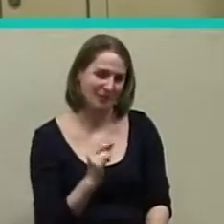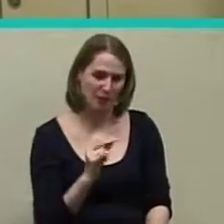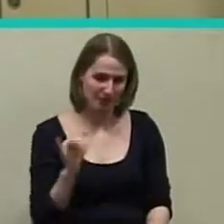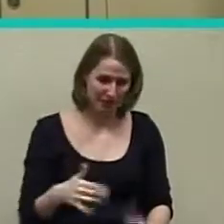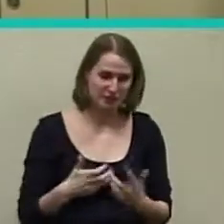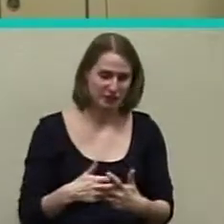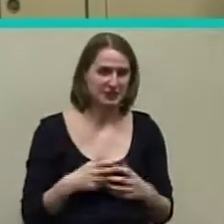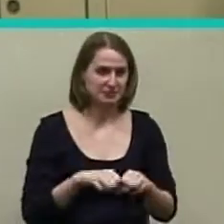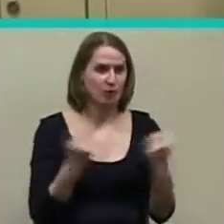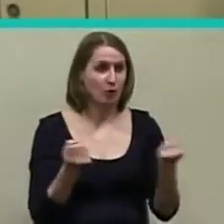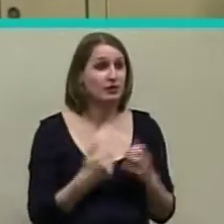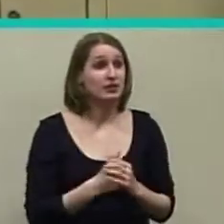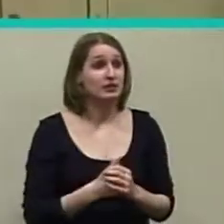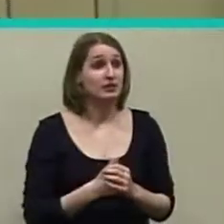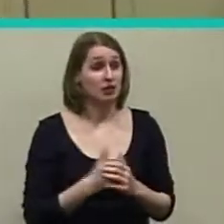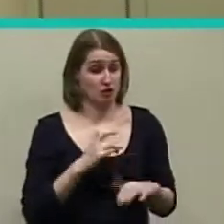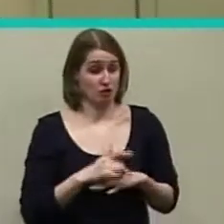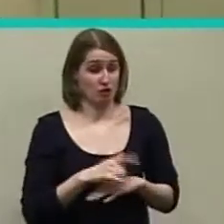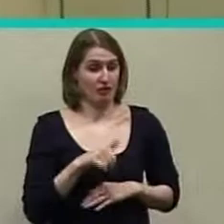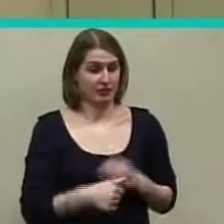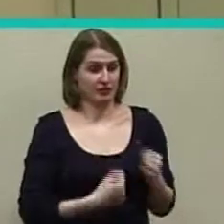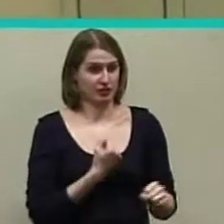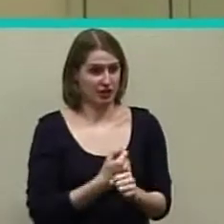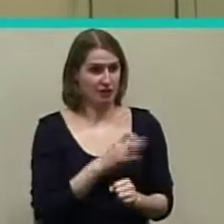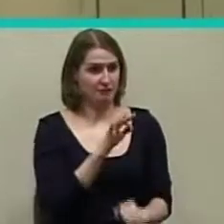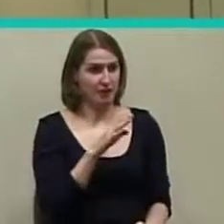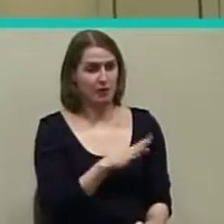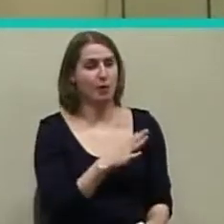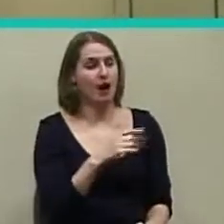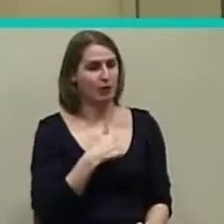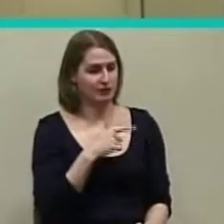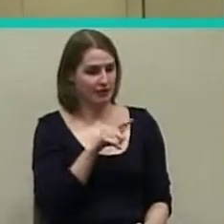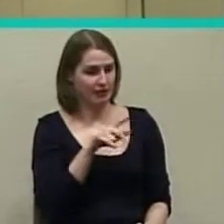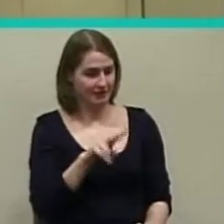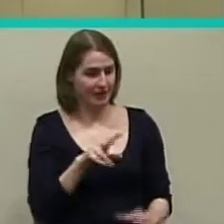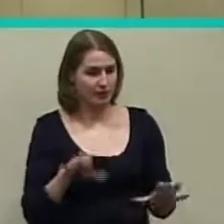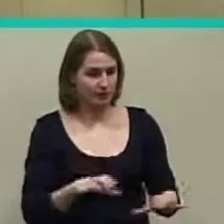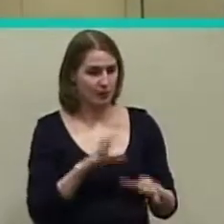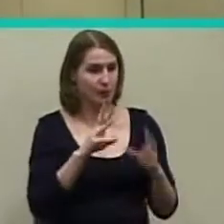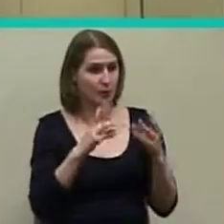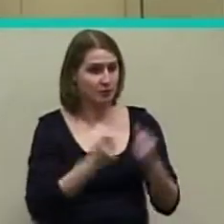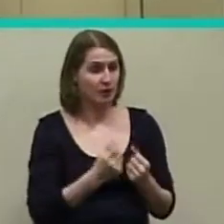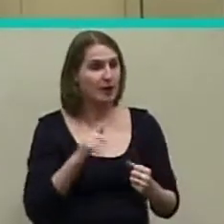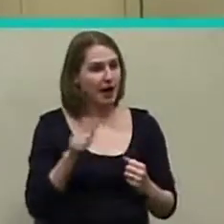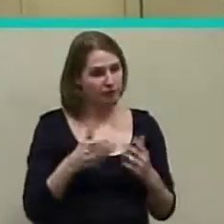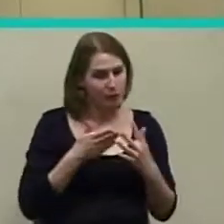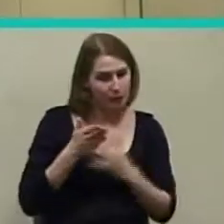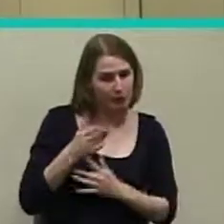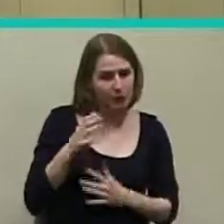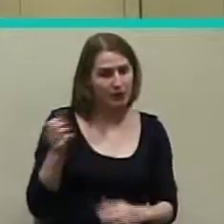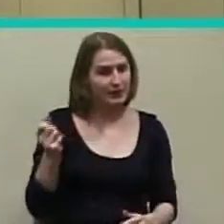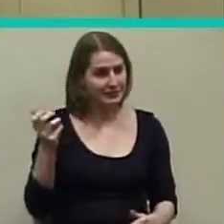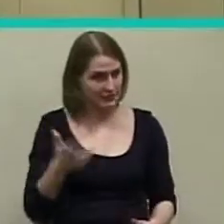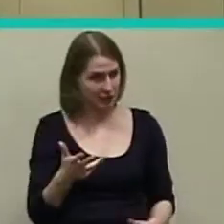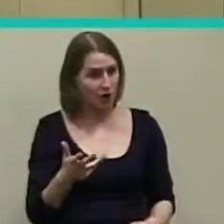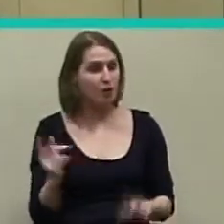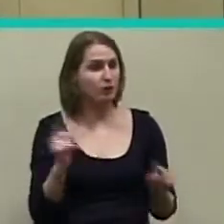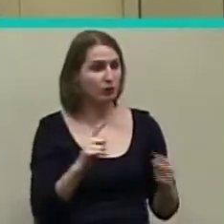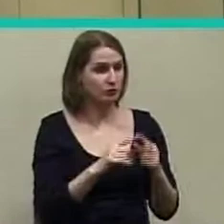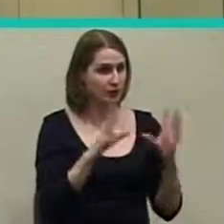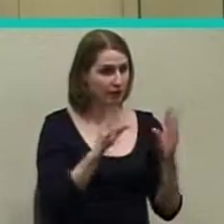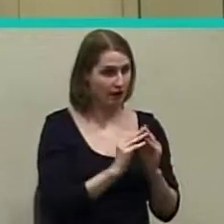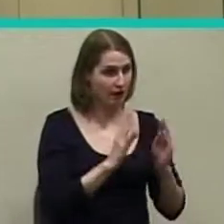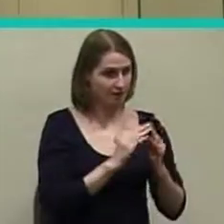A little earlier this year, in early February, I was in Las Vegas doing a workshop. I had to walk through the casino to get to the conference